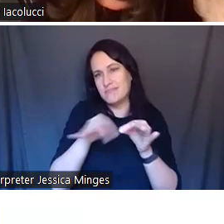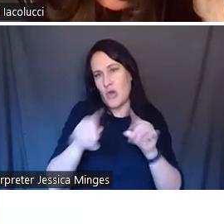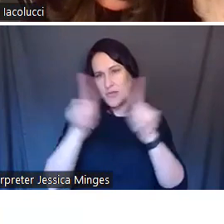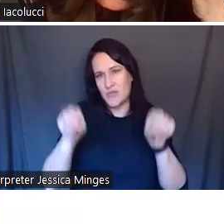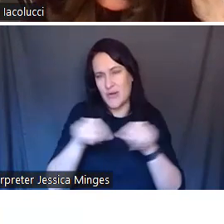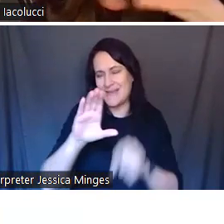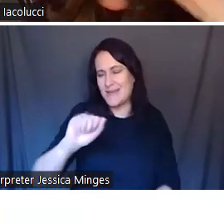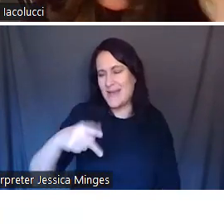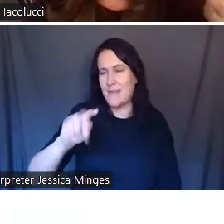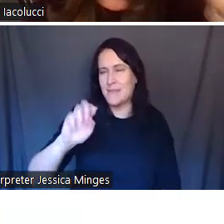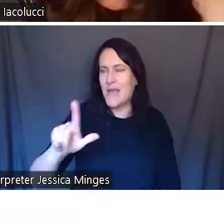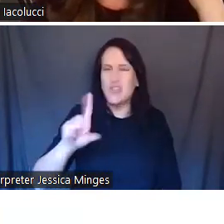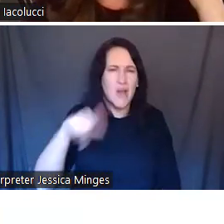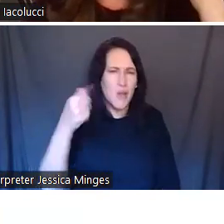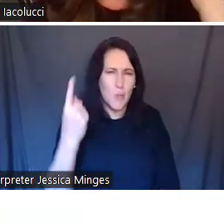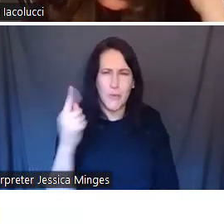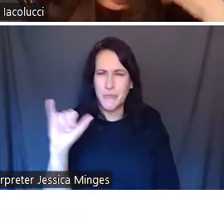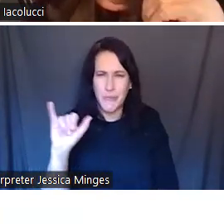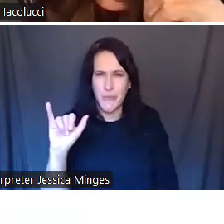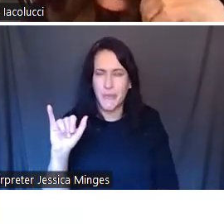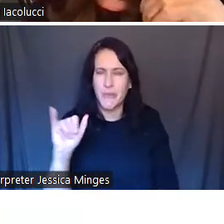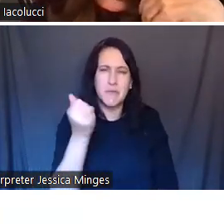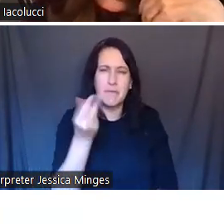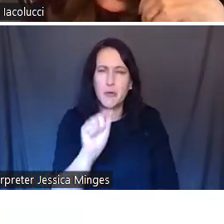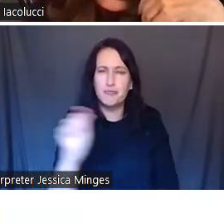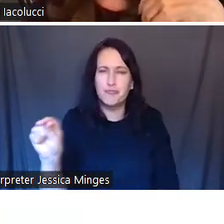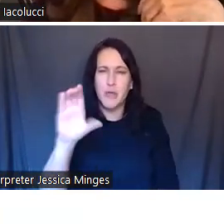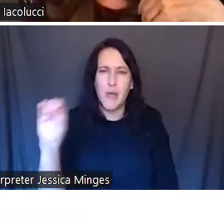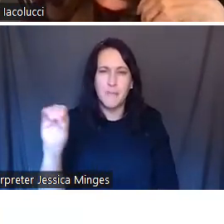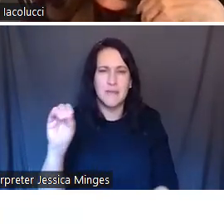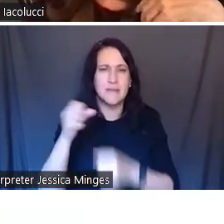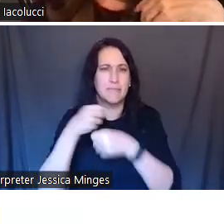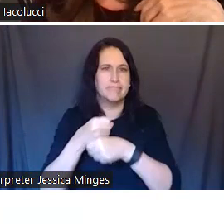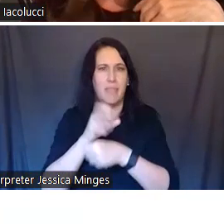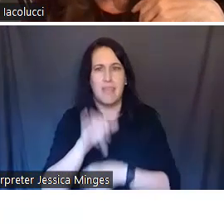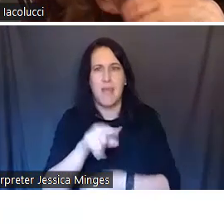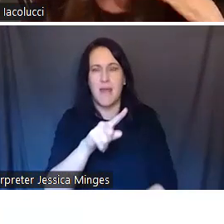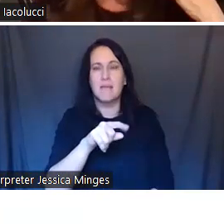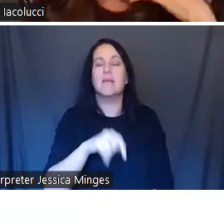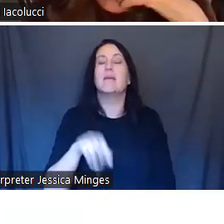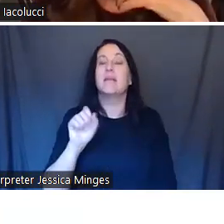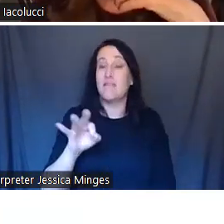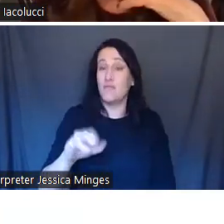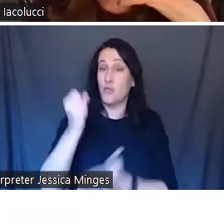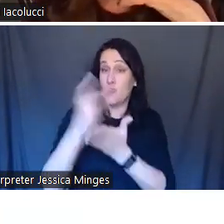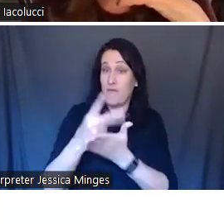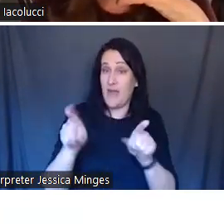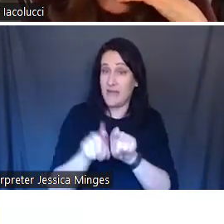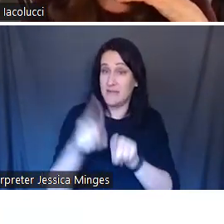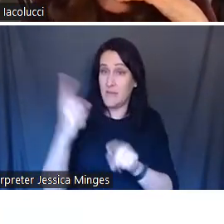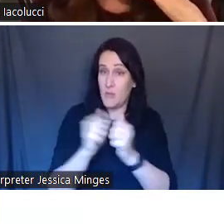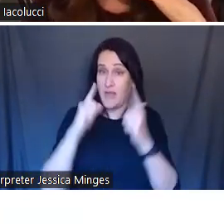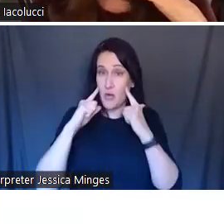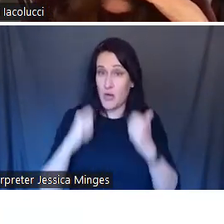the other one at the moment. There are a couple of companies that make these. If you qualify as someone with hearing